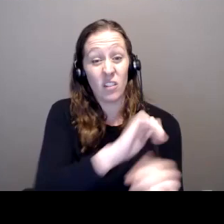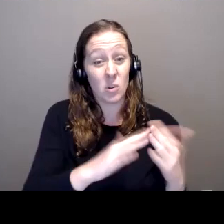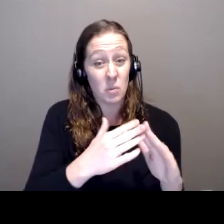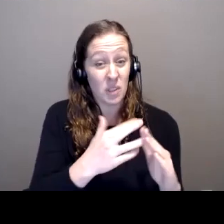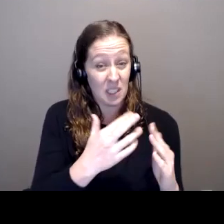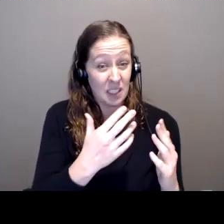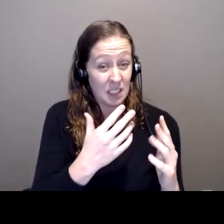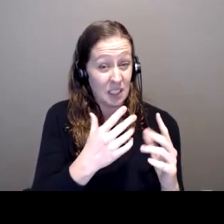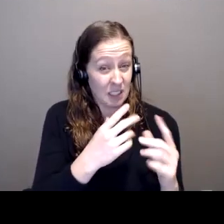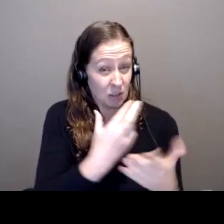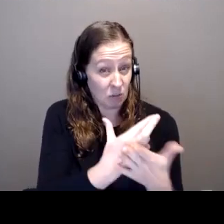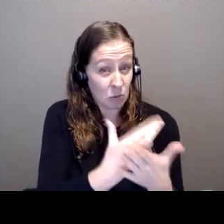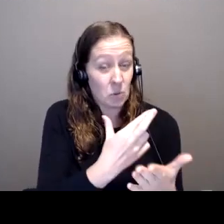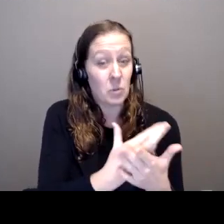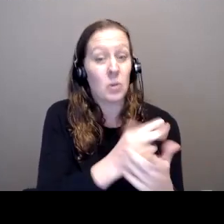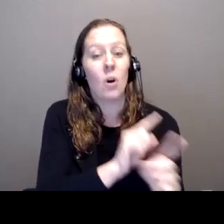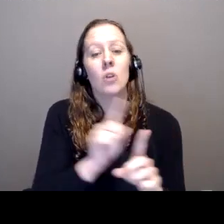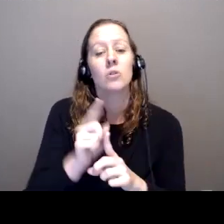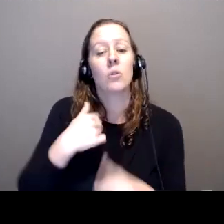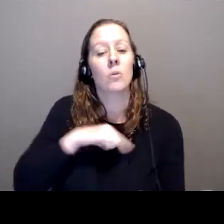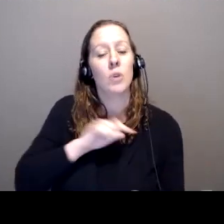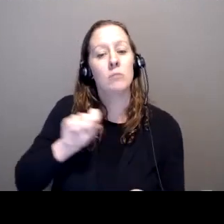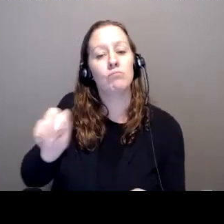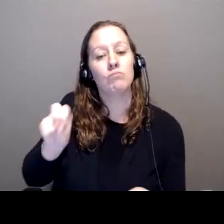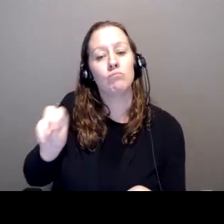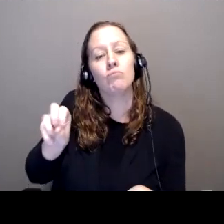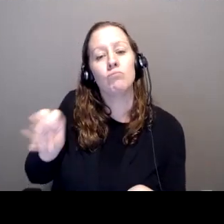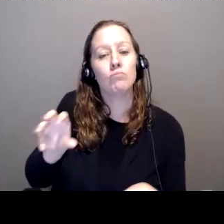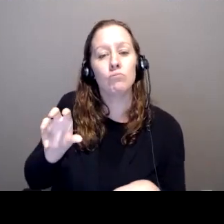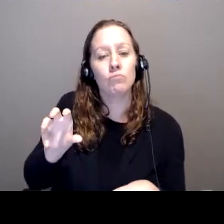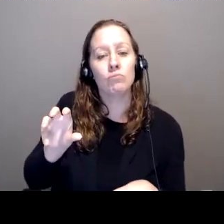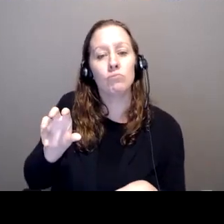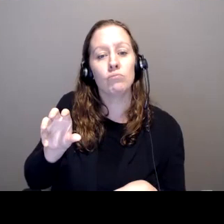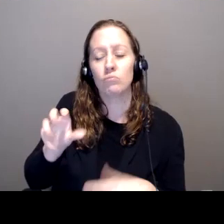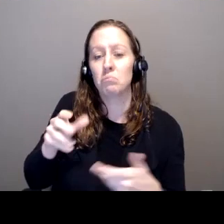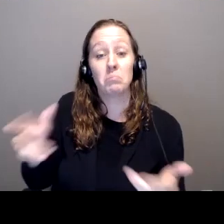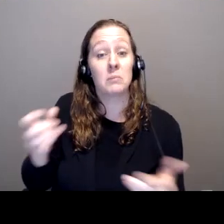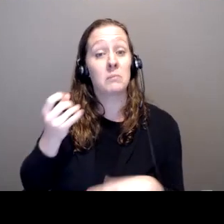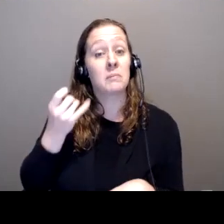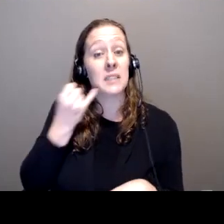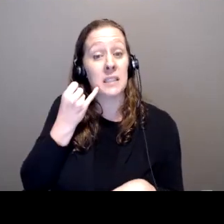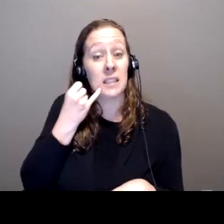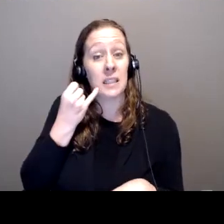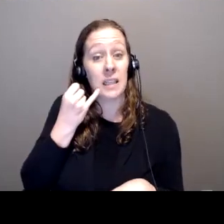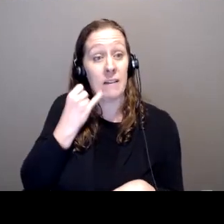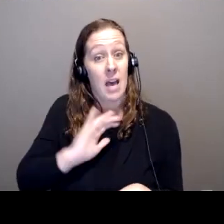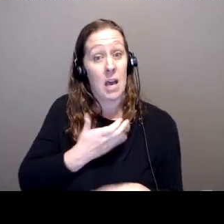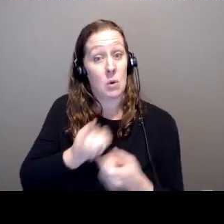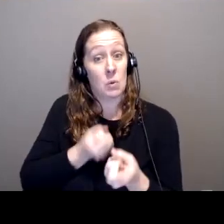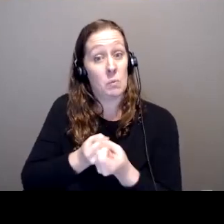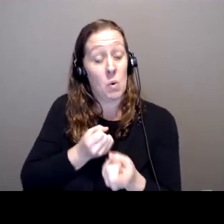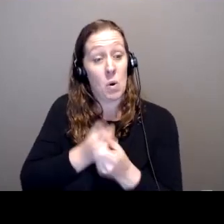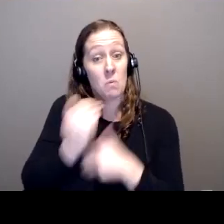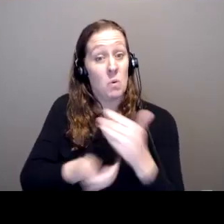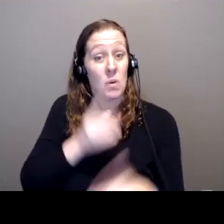we also talk to them about what a process would look like in terms of our support that we can give